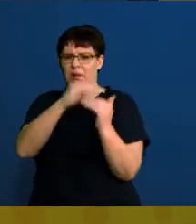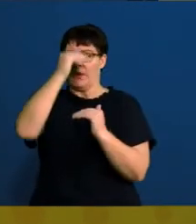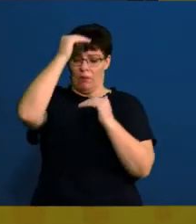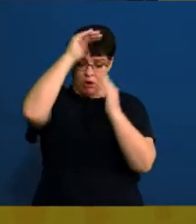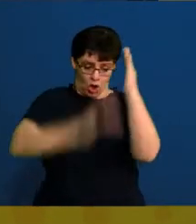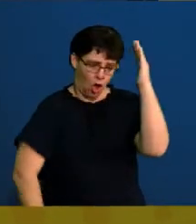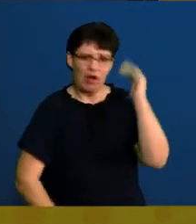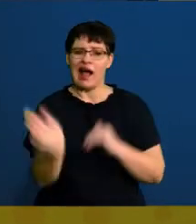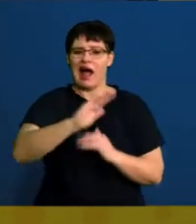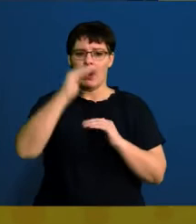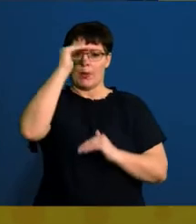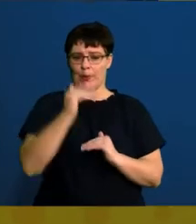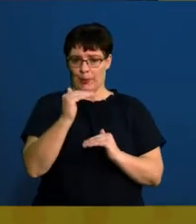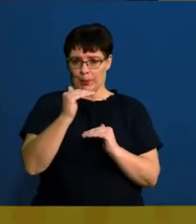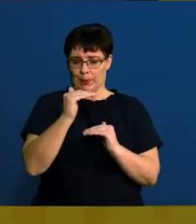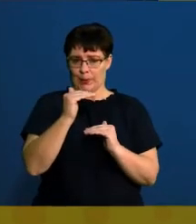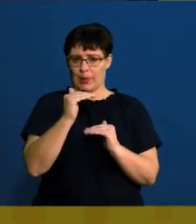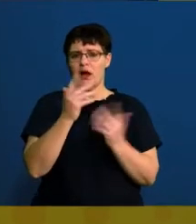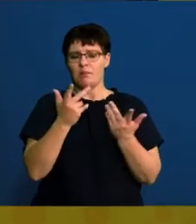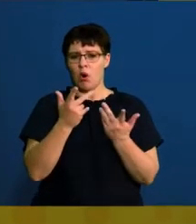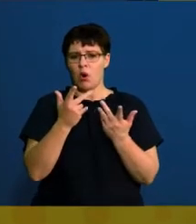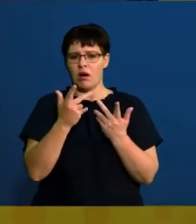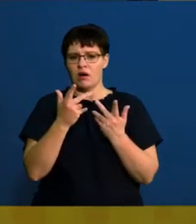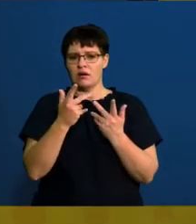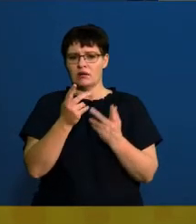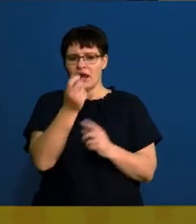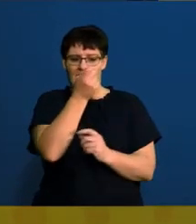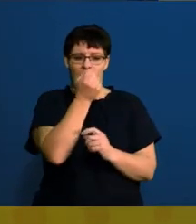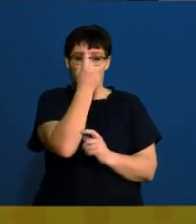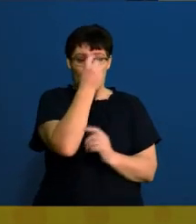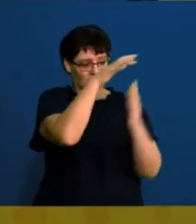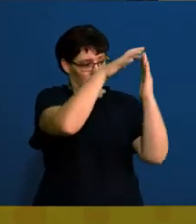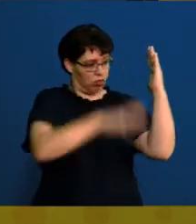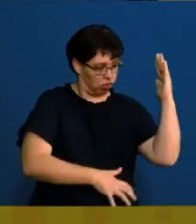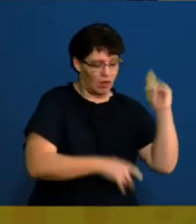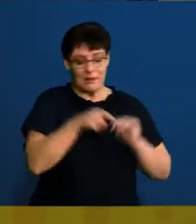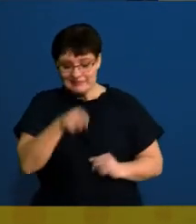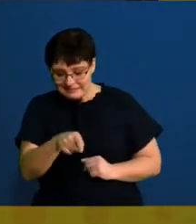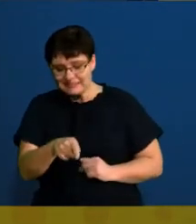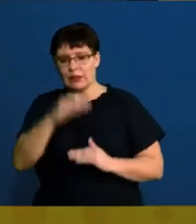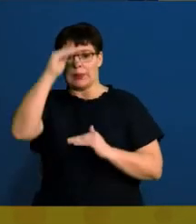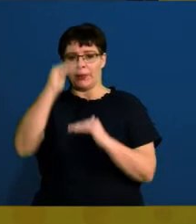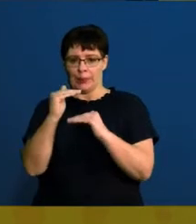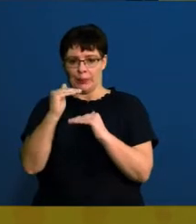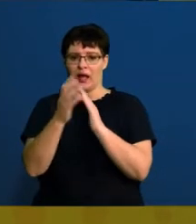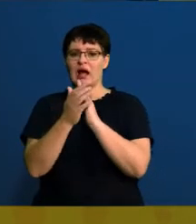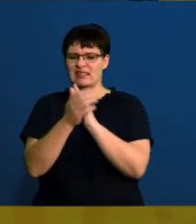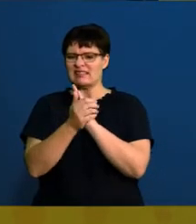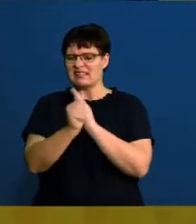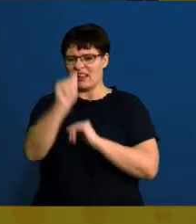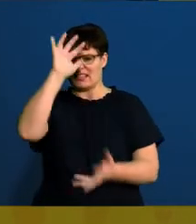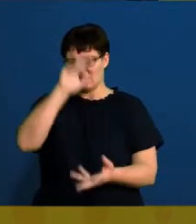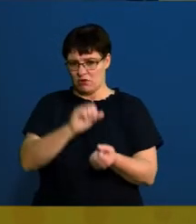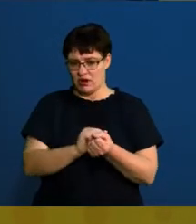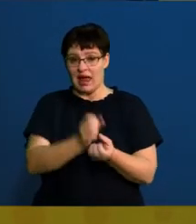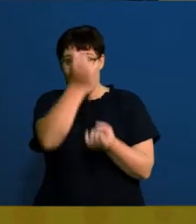smaller in size. You'll see that it's a little bit more compressed than the comprehension. And it has information